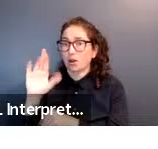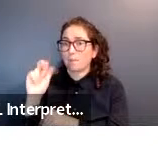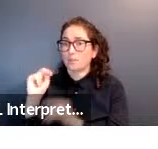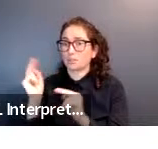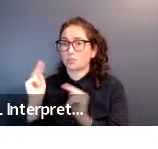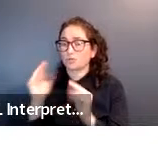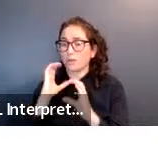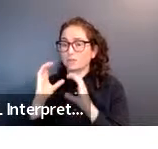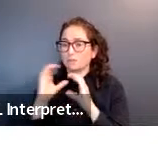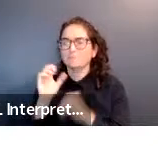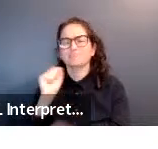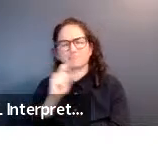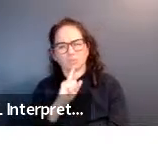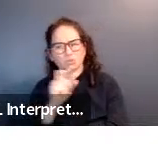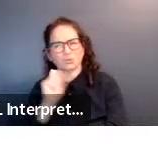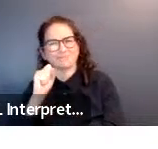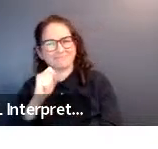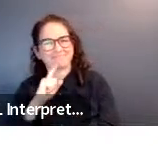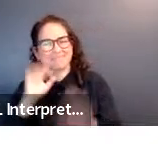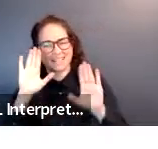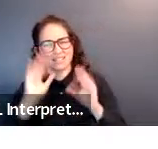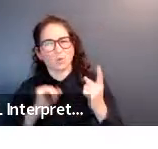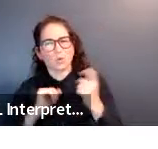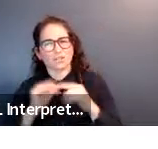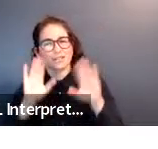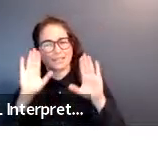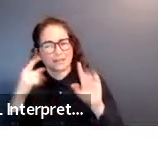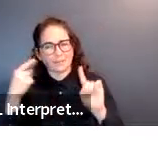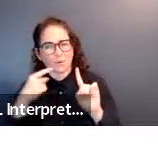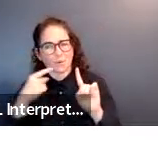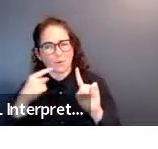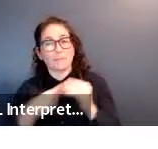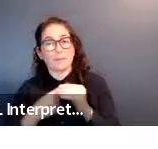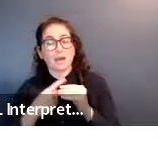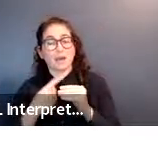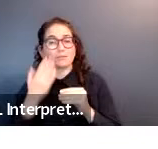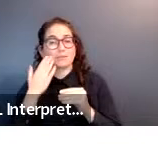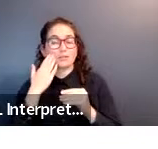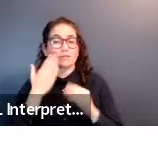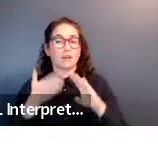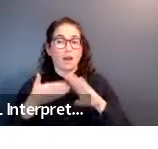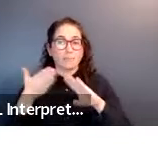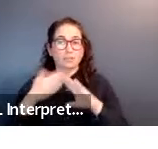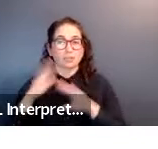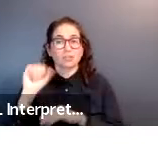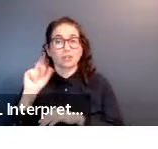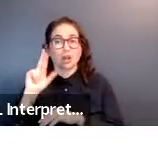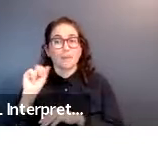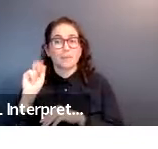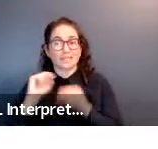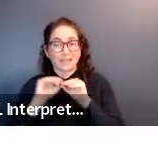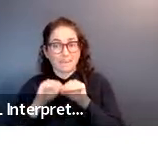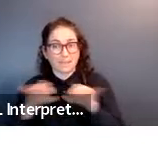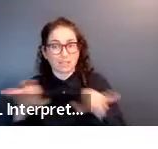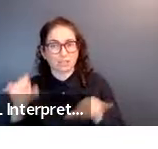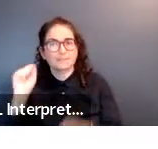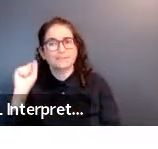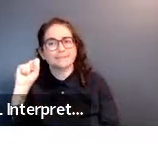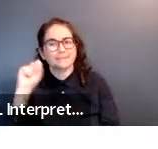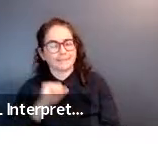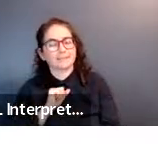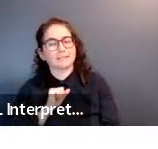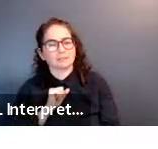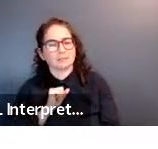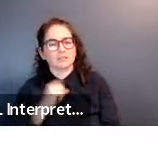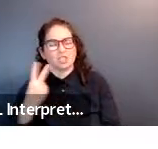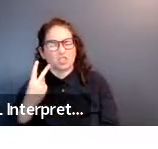happy to take that. And it's an excellent question. It's an excellent point about embodied versus operational carbon emissions. I think I'd make